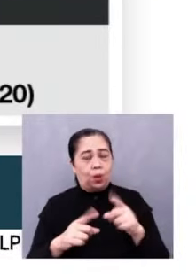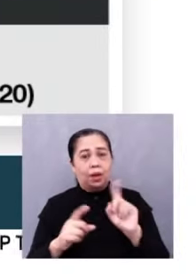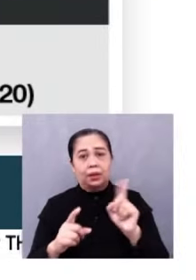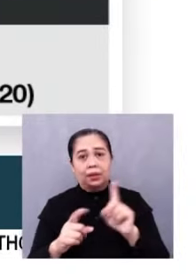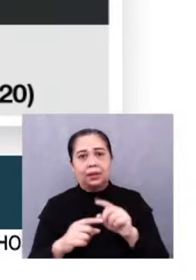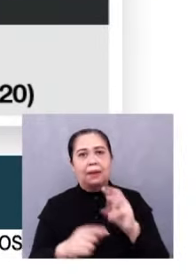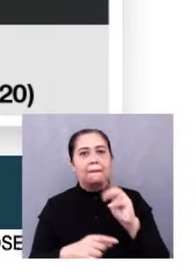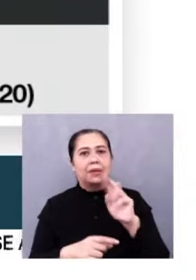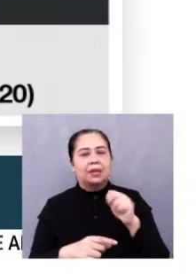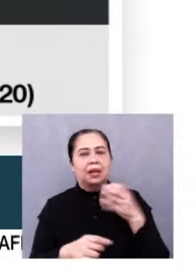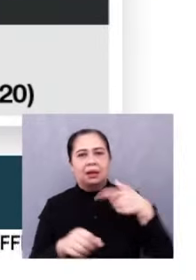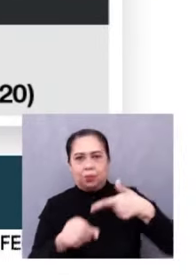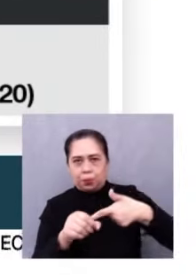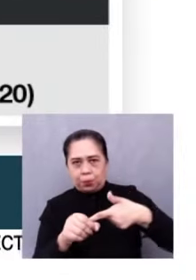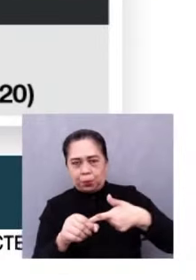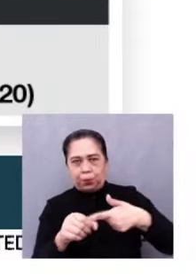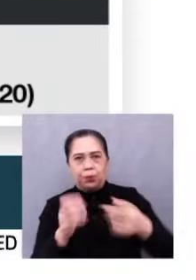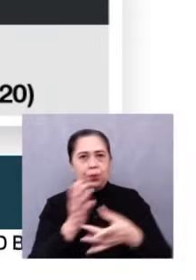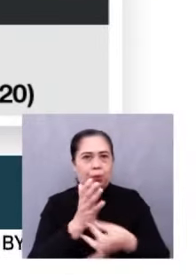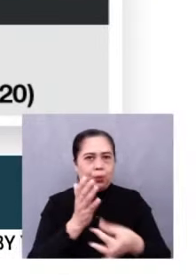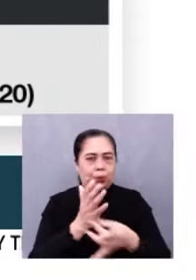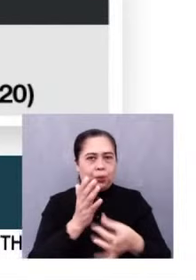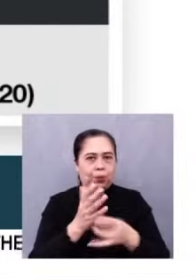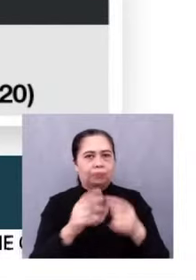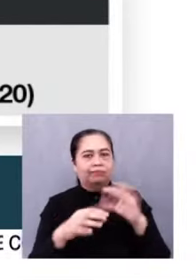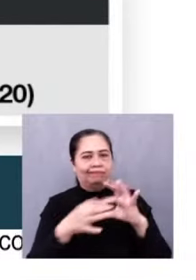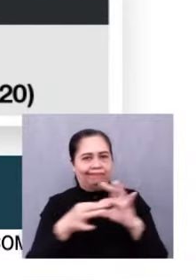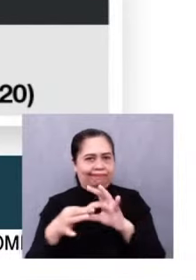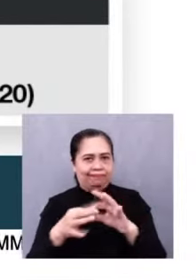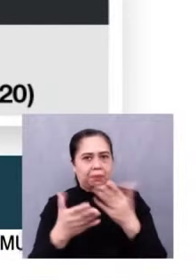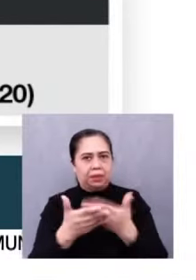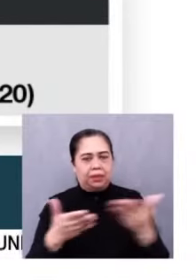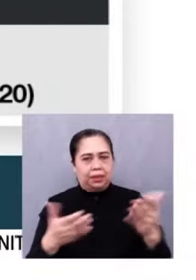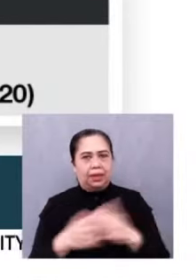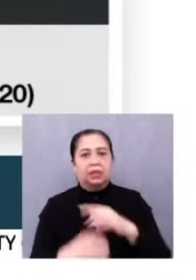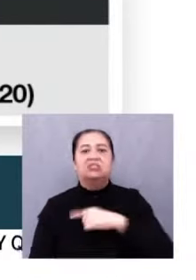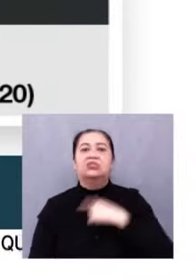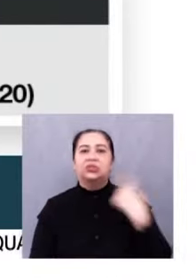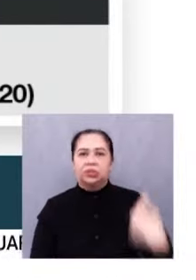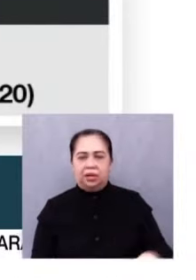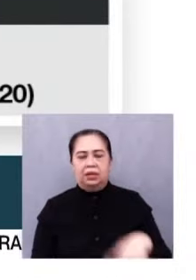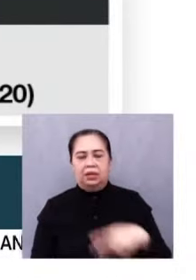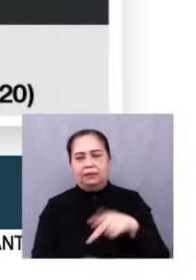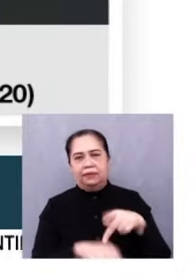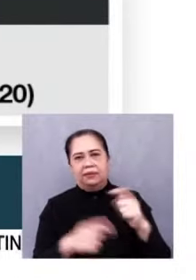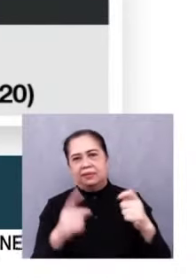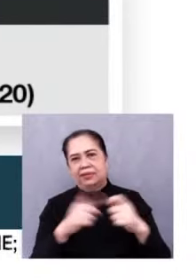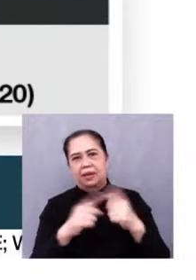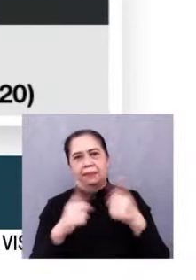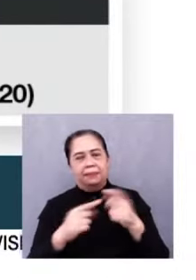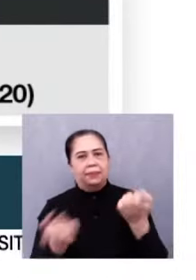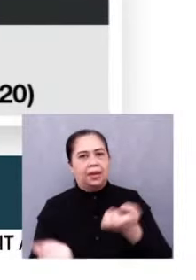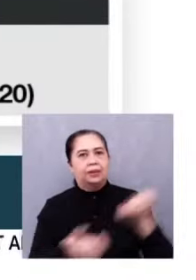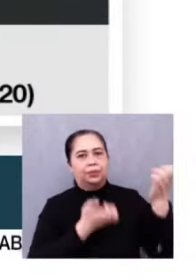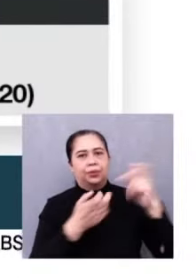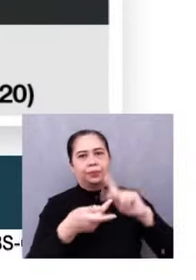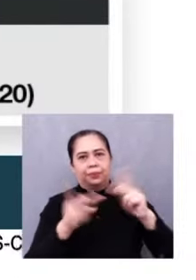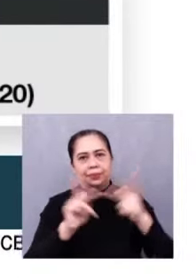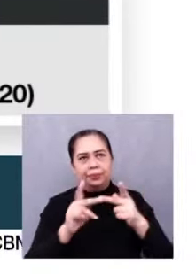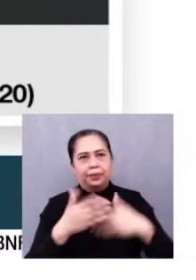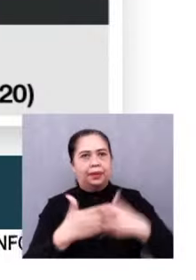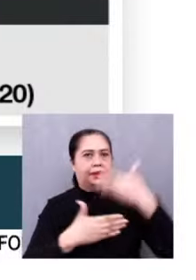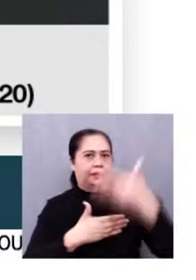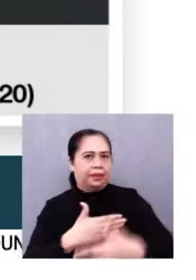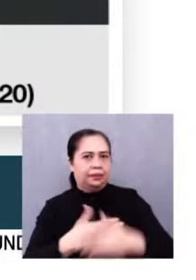fuels, lubricants, and related materials. China is the Philippines' top export partner, followed by the